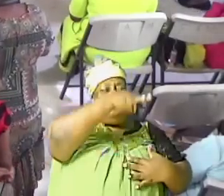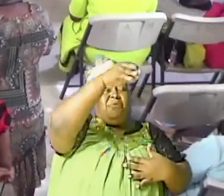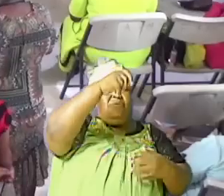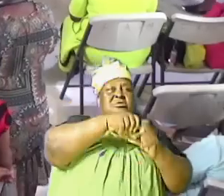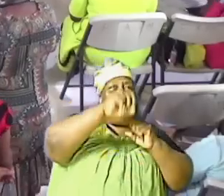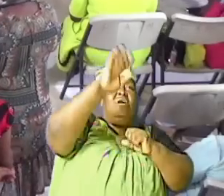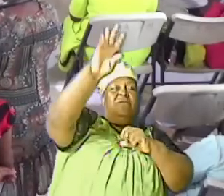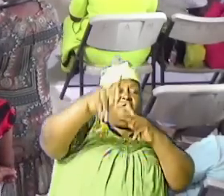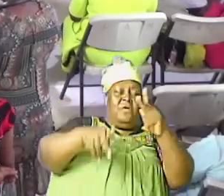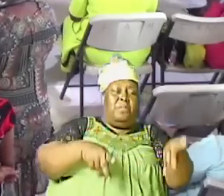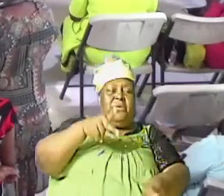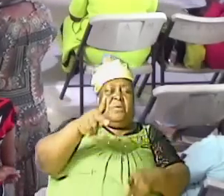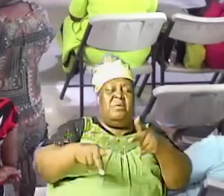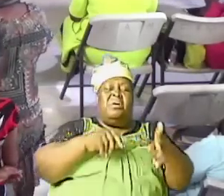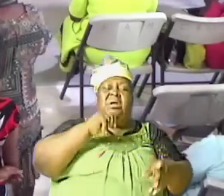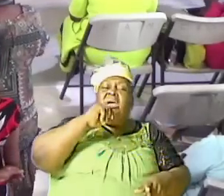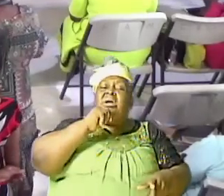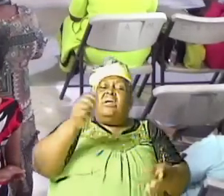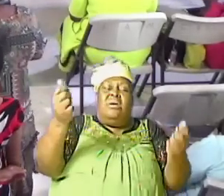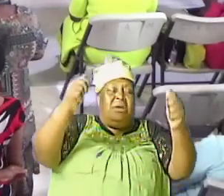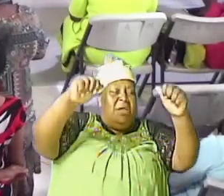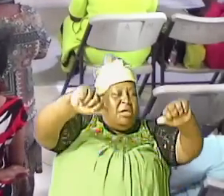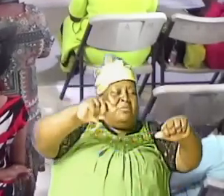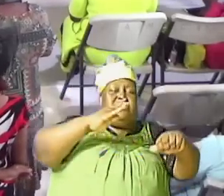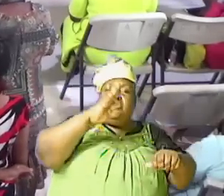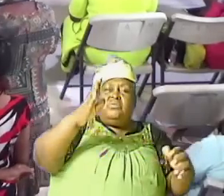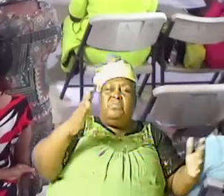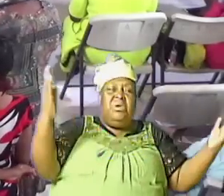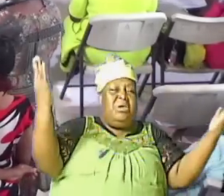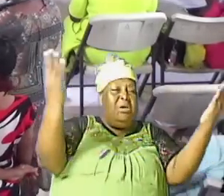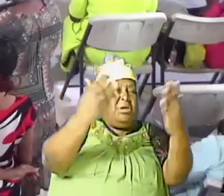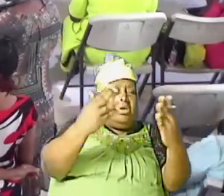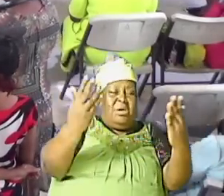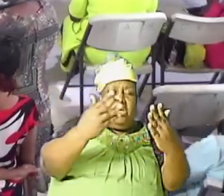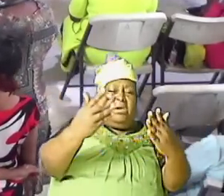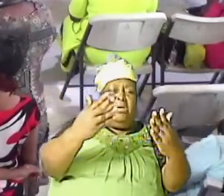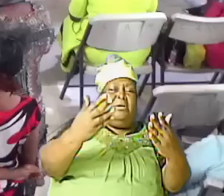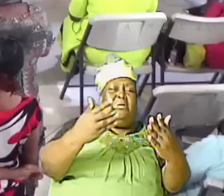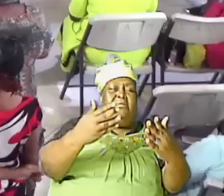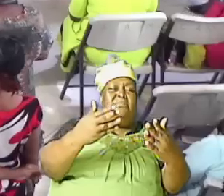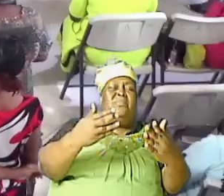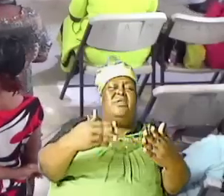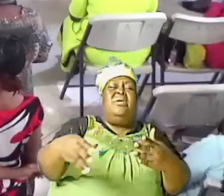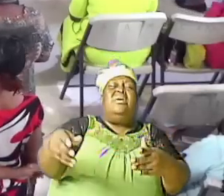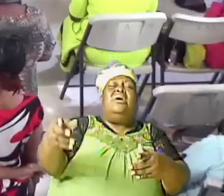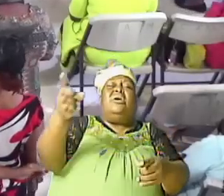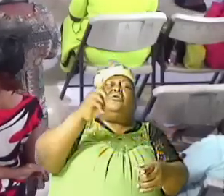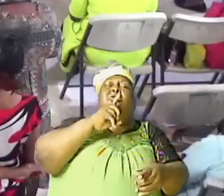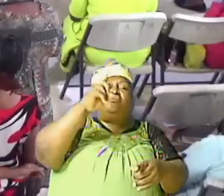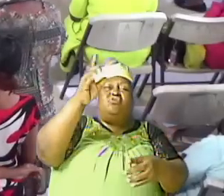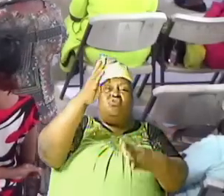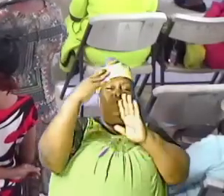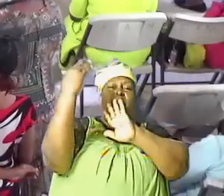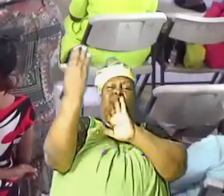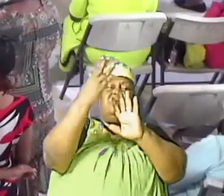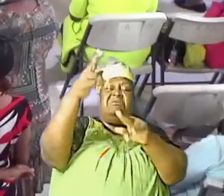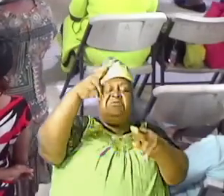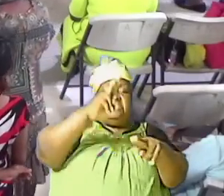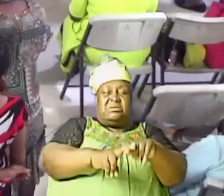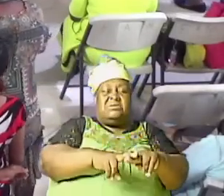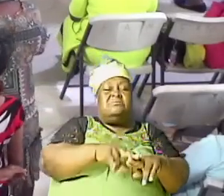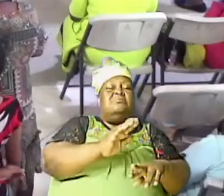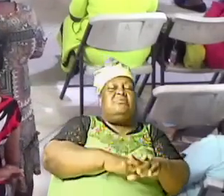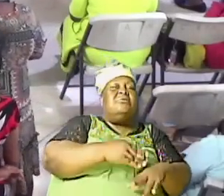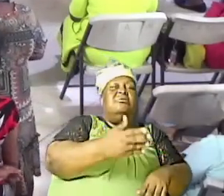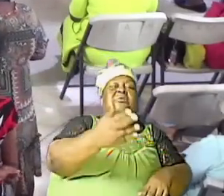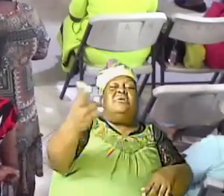your people that are not able to be here in the tangible presence, God, but God, that you will sit upon them, mighty